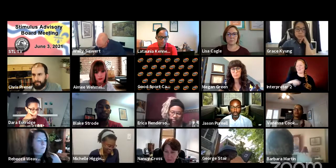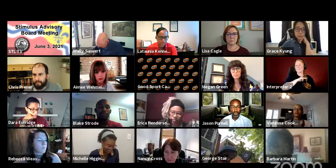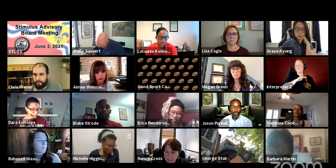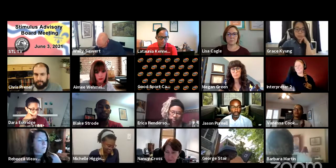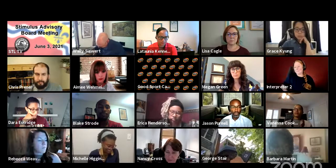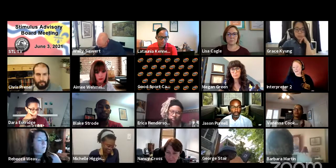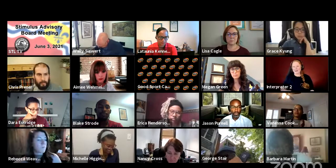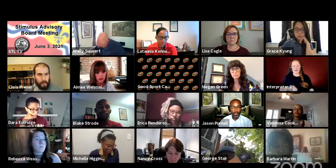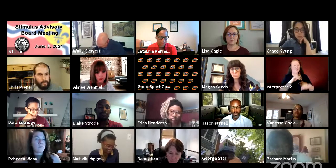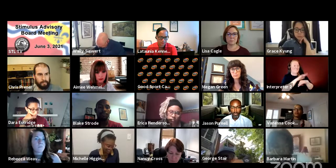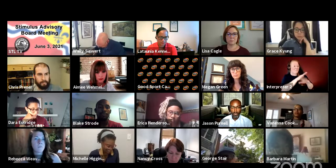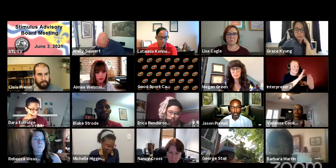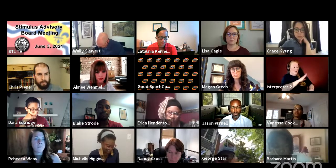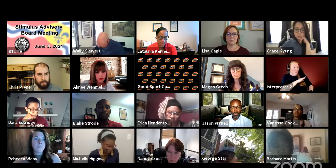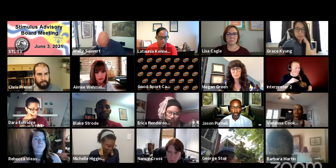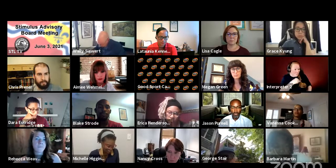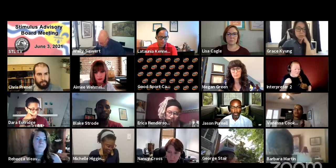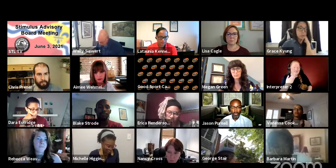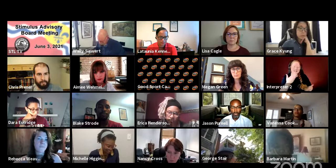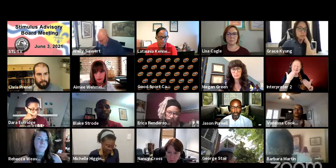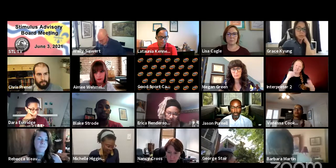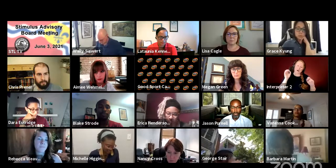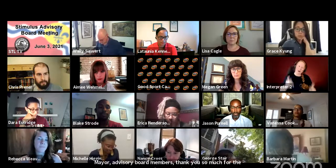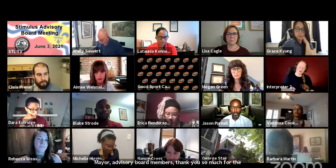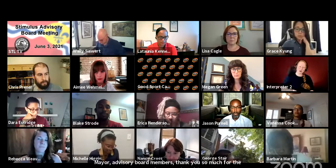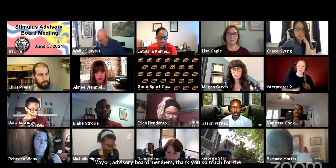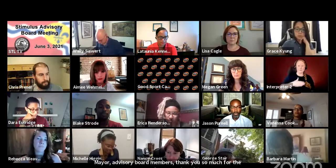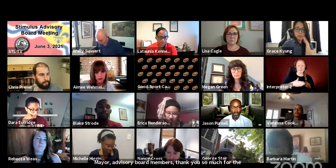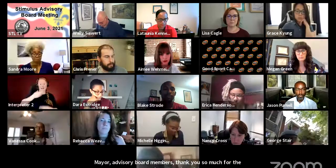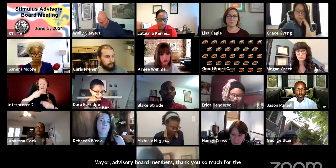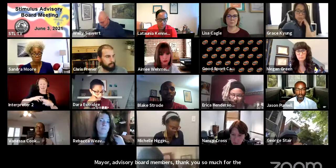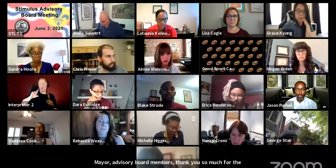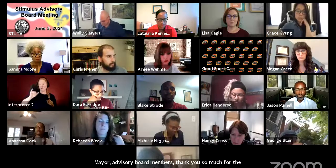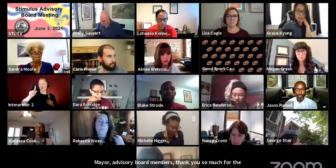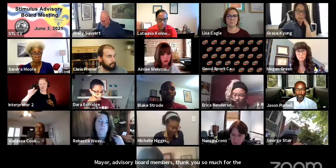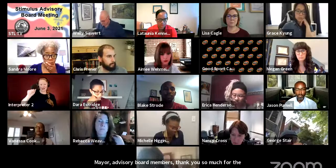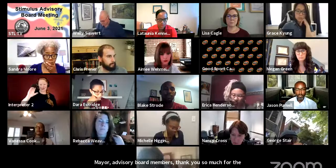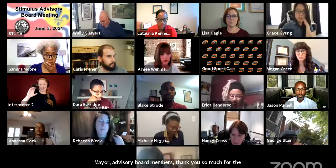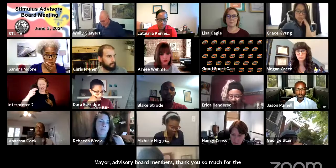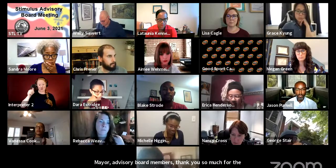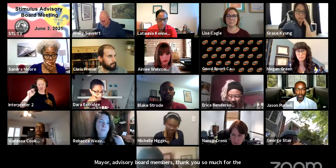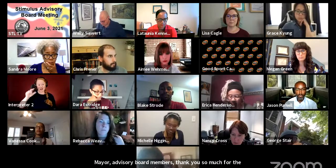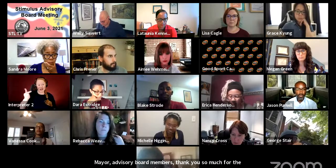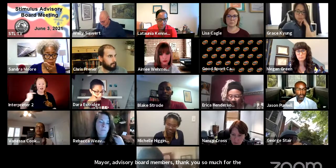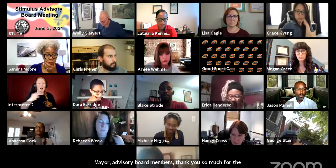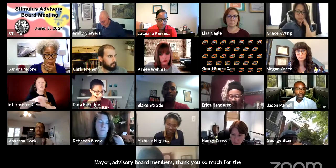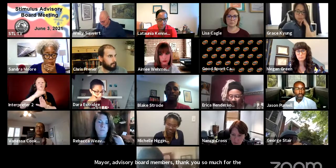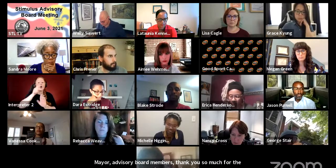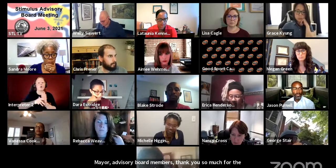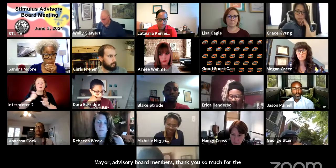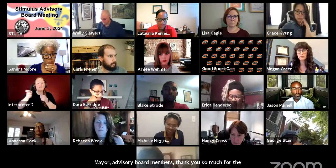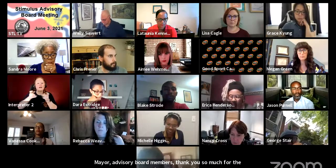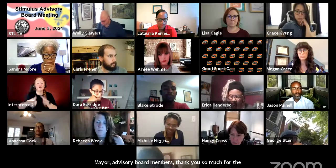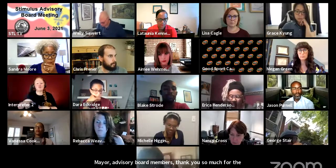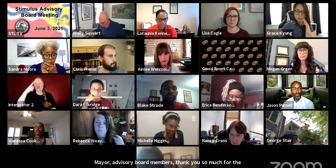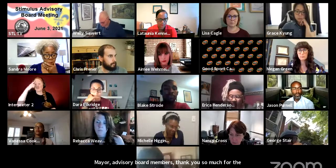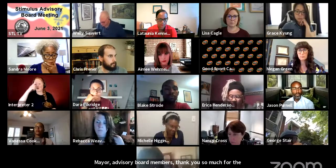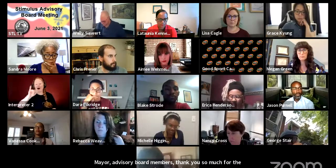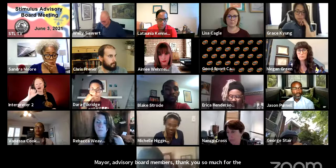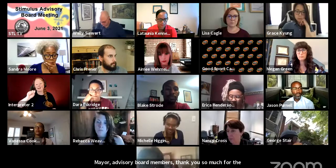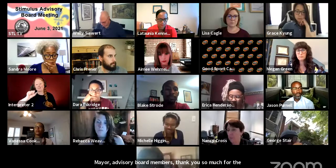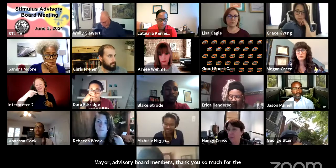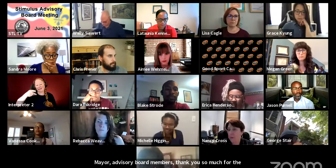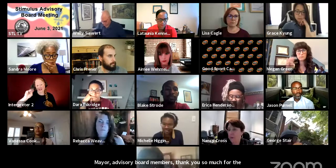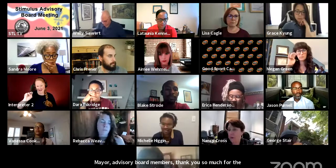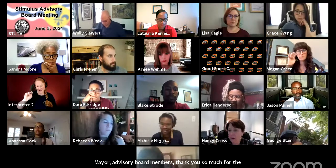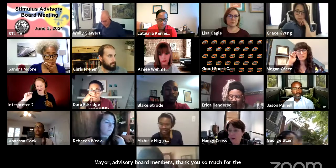for the opportunity to speak tonight. My name is Rita Chang, and I'm the program manager for the Immigrant Service Providers Network, ISPN. We're a coalition